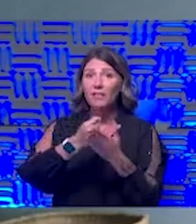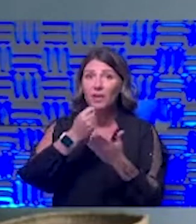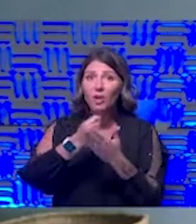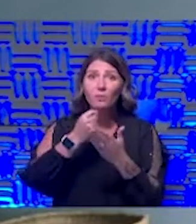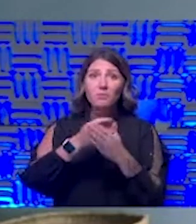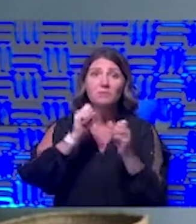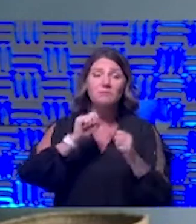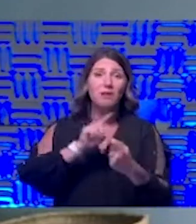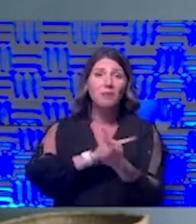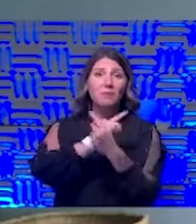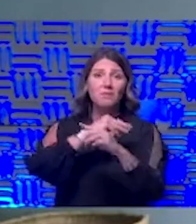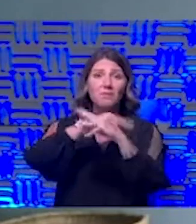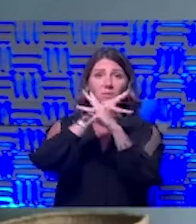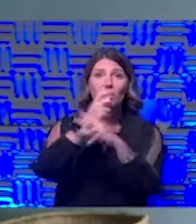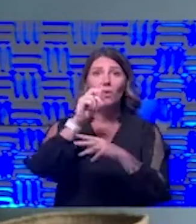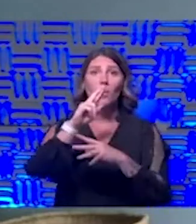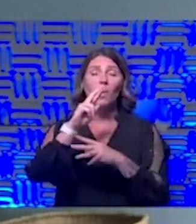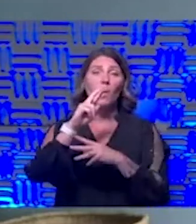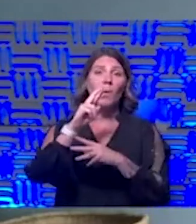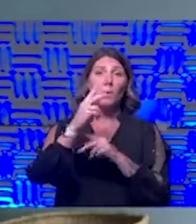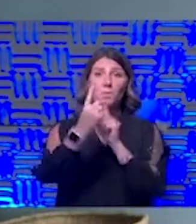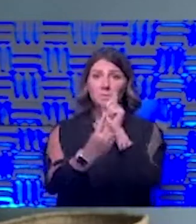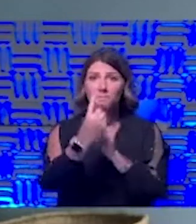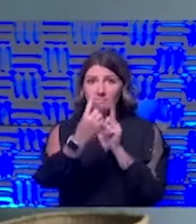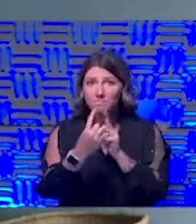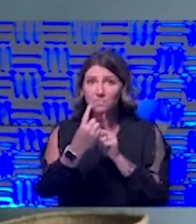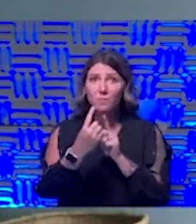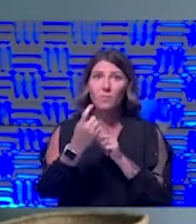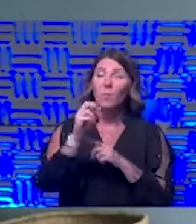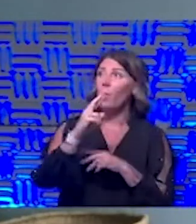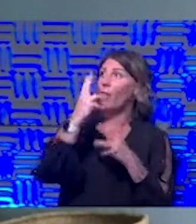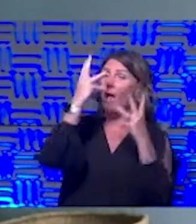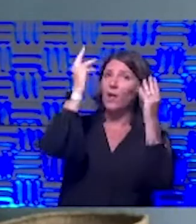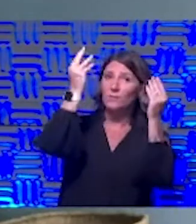virtually or in person or outside.